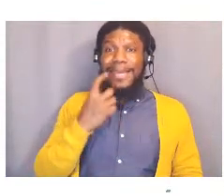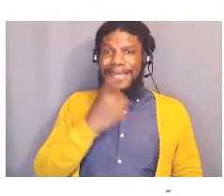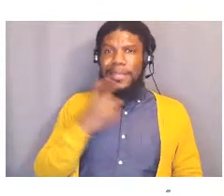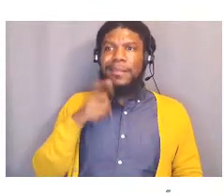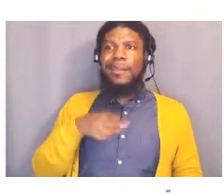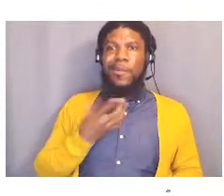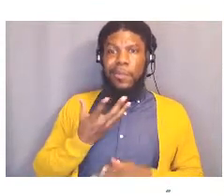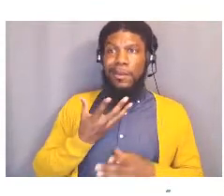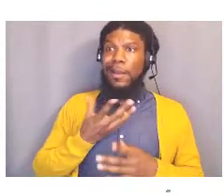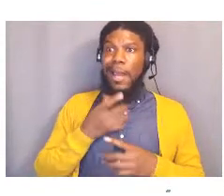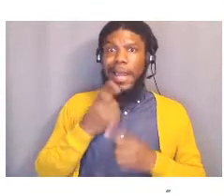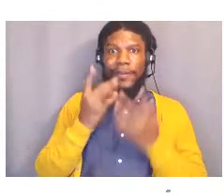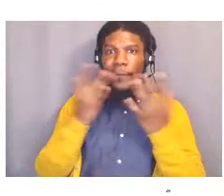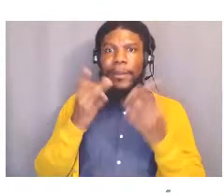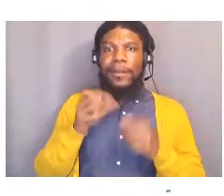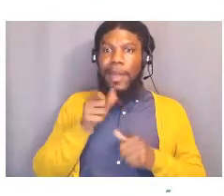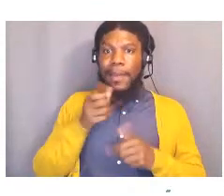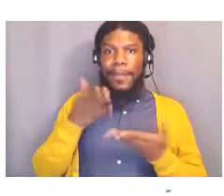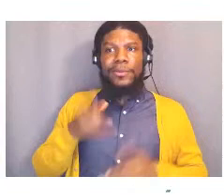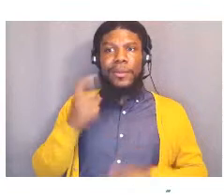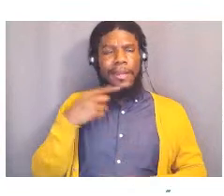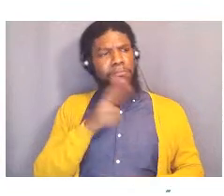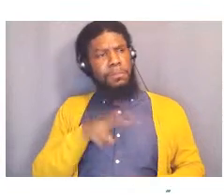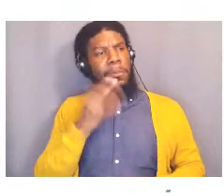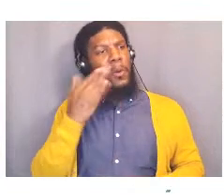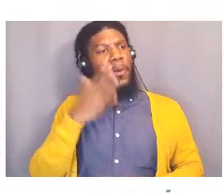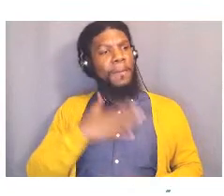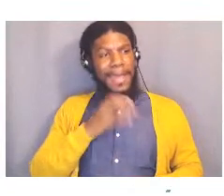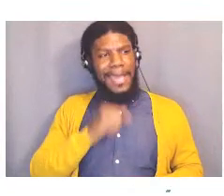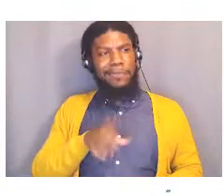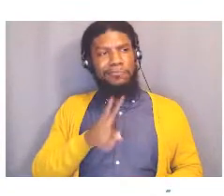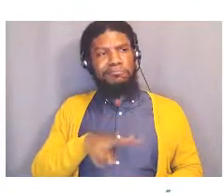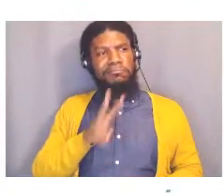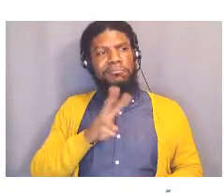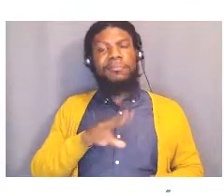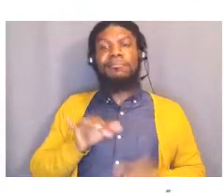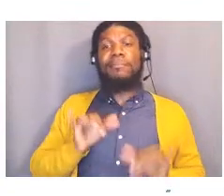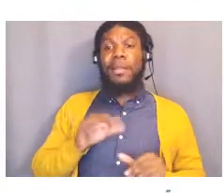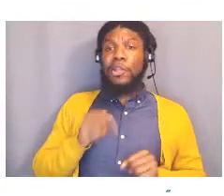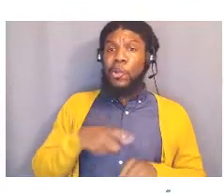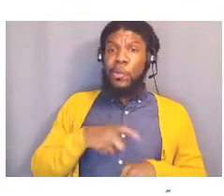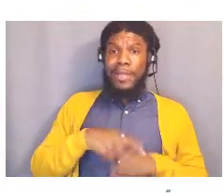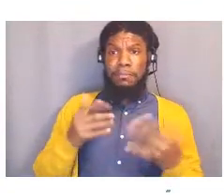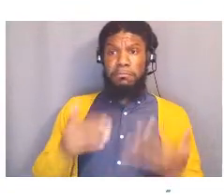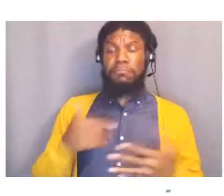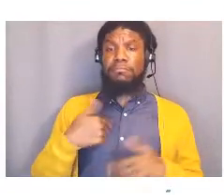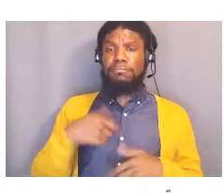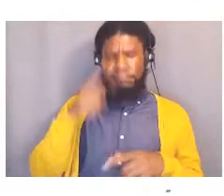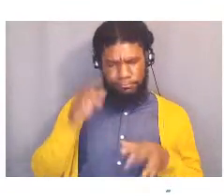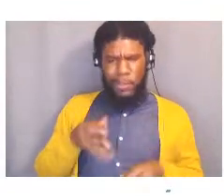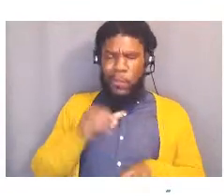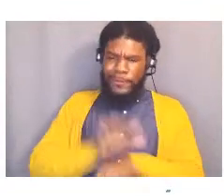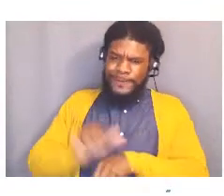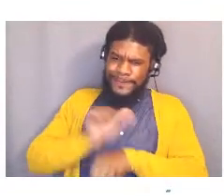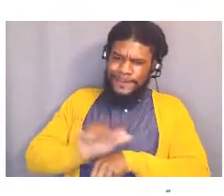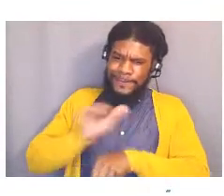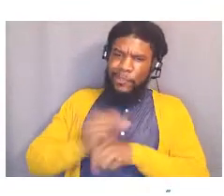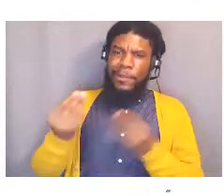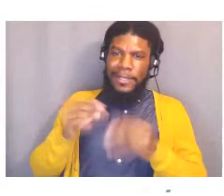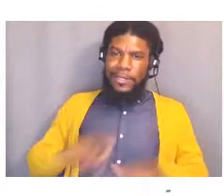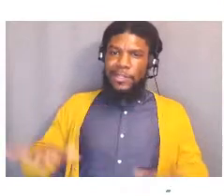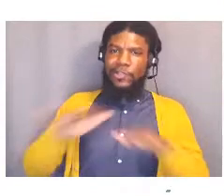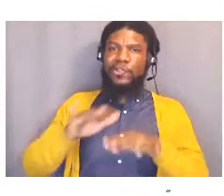I was. Well, after all of that, I decided I'm going to work hard on the plantation so he don't rent me out no